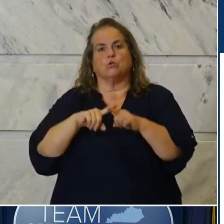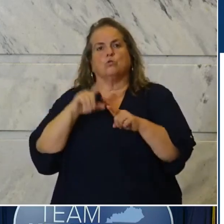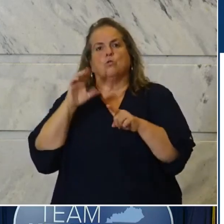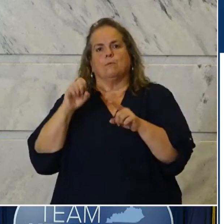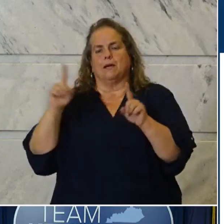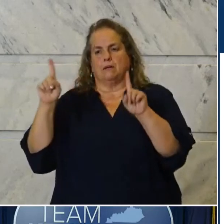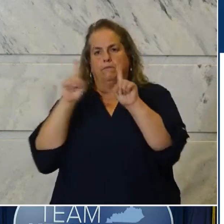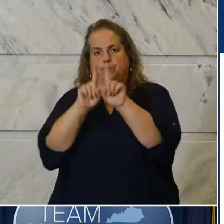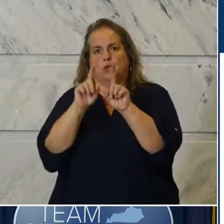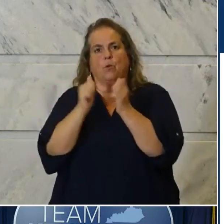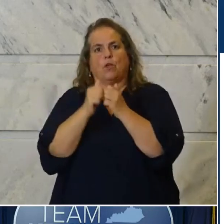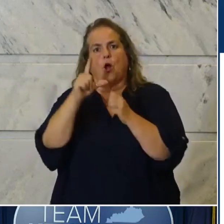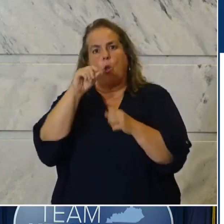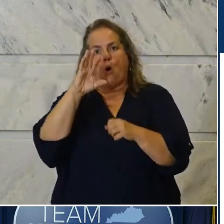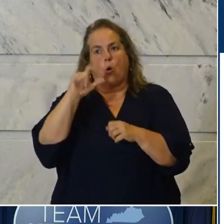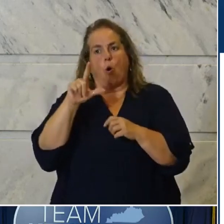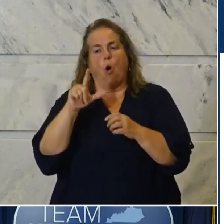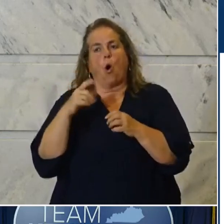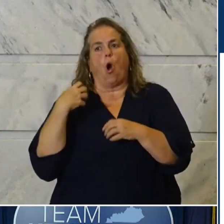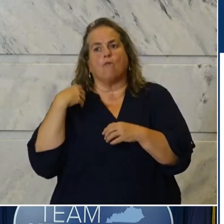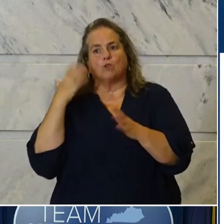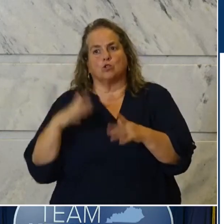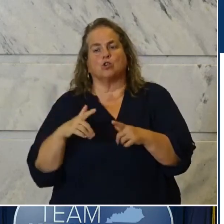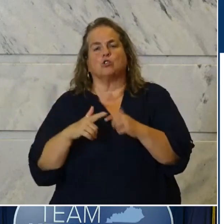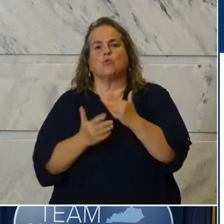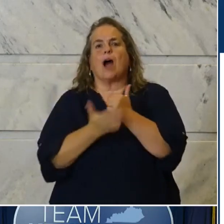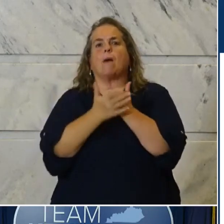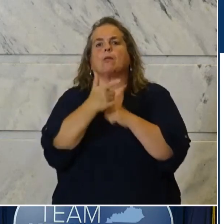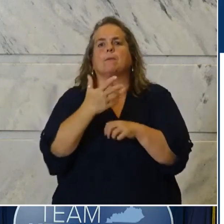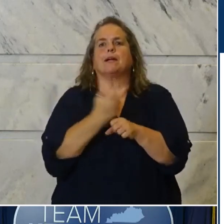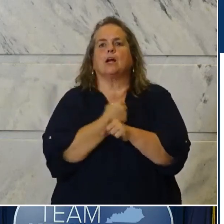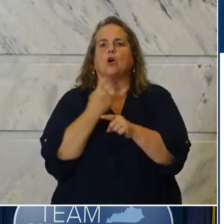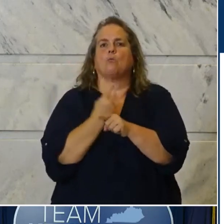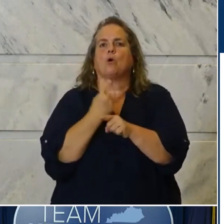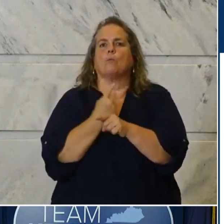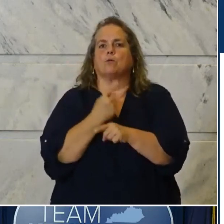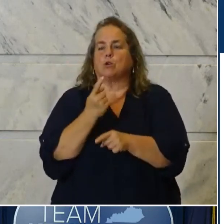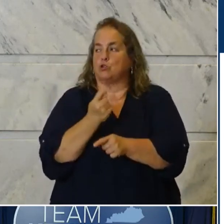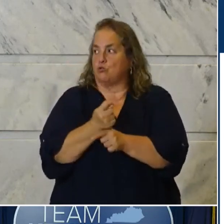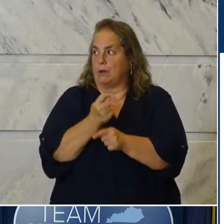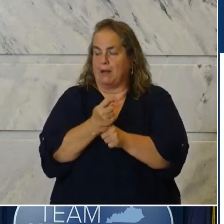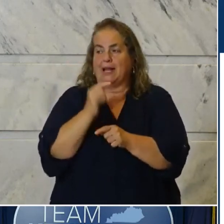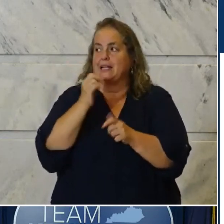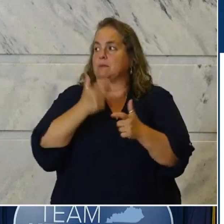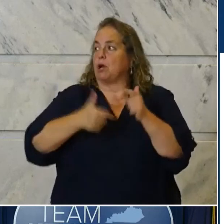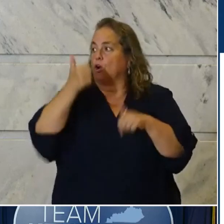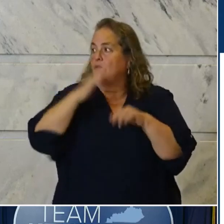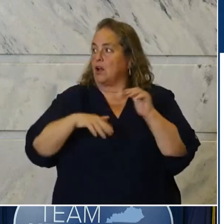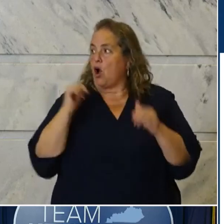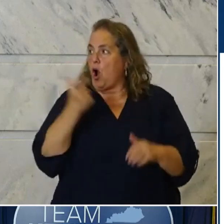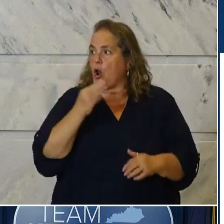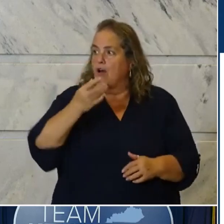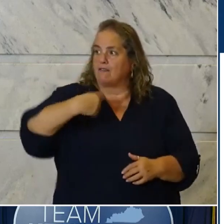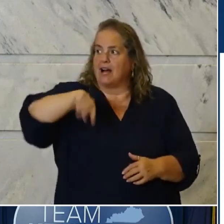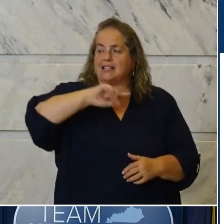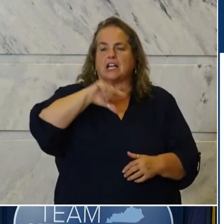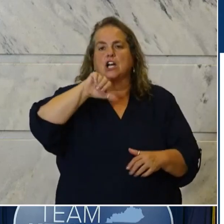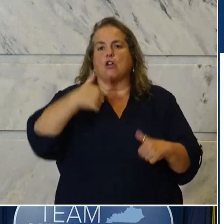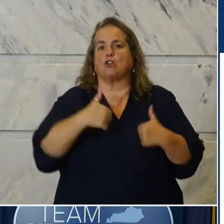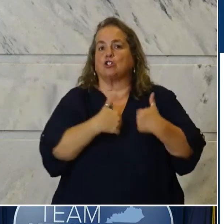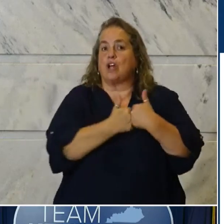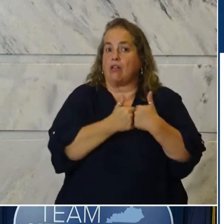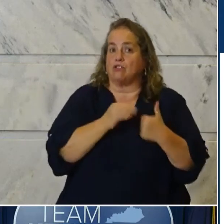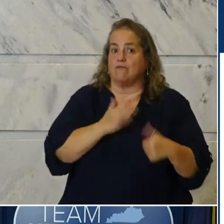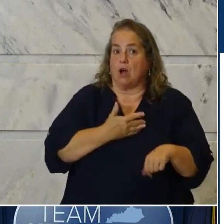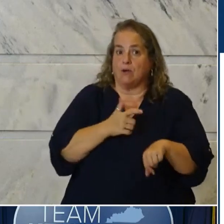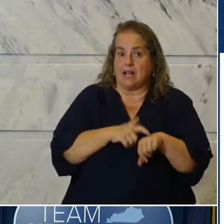assist them in locating appropriate treatment. This is bigger than all of us. It is another challenge of our times that really